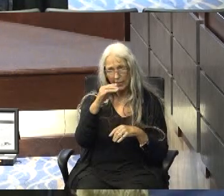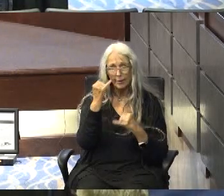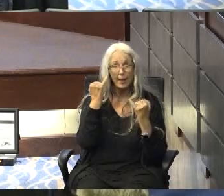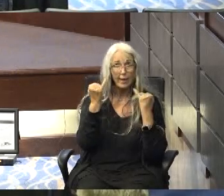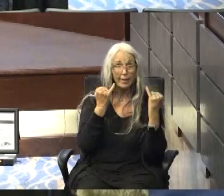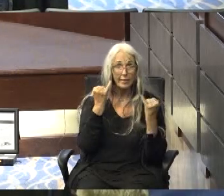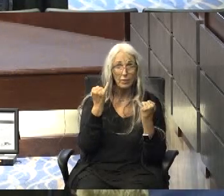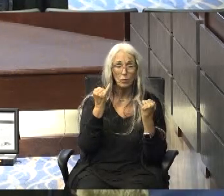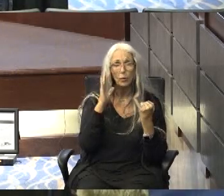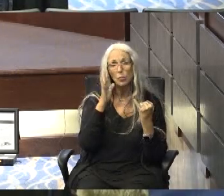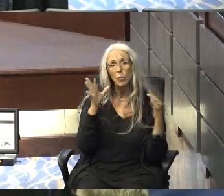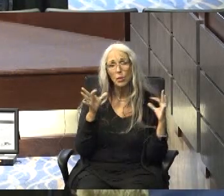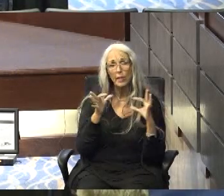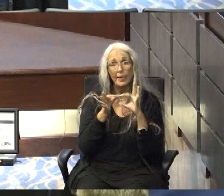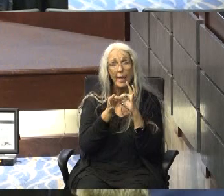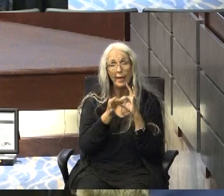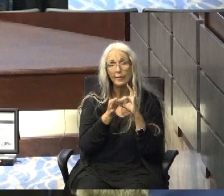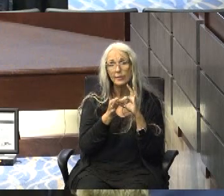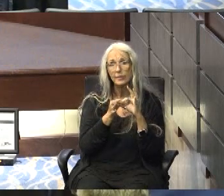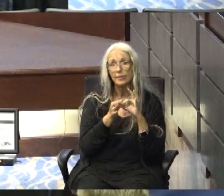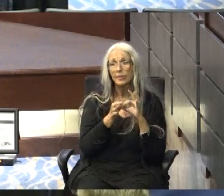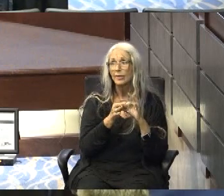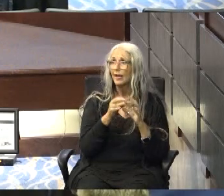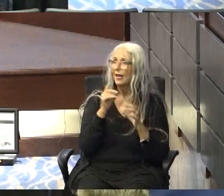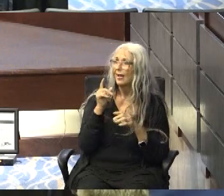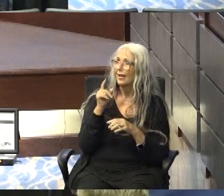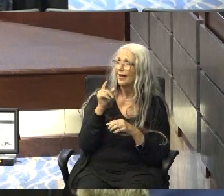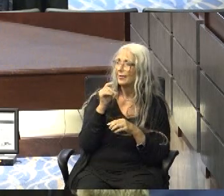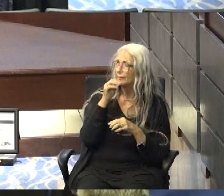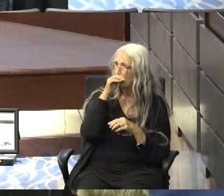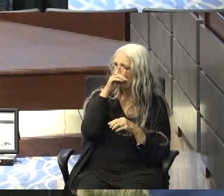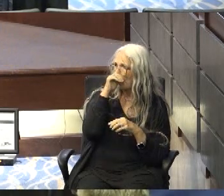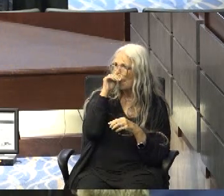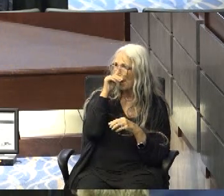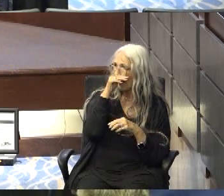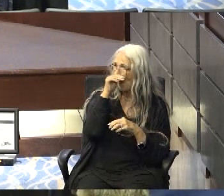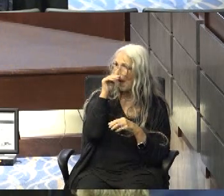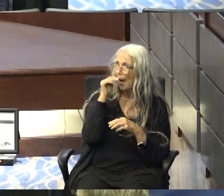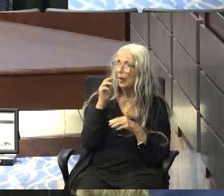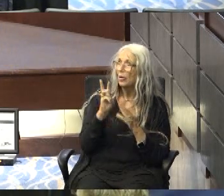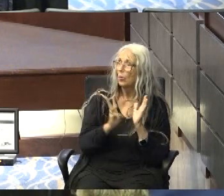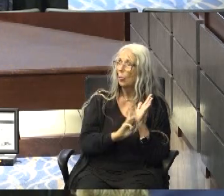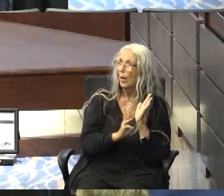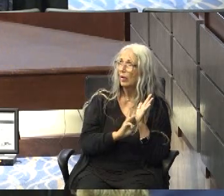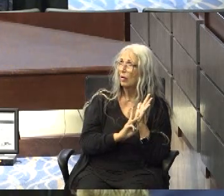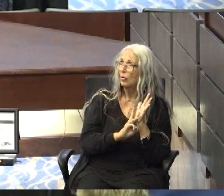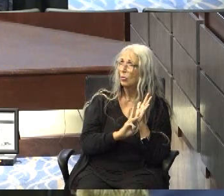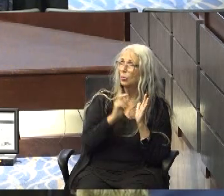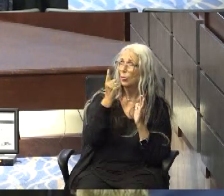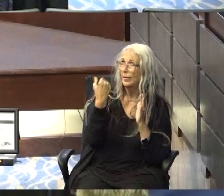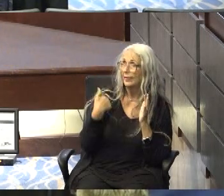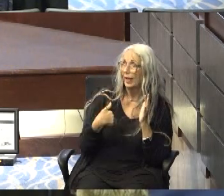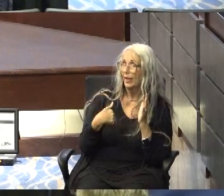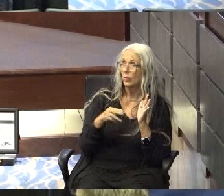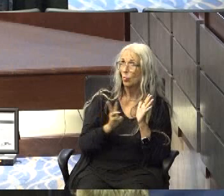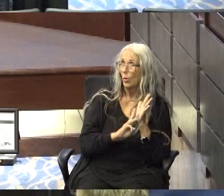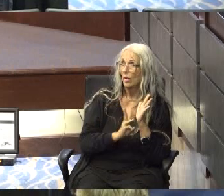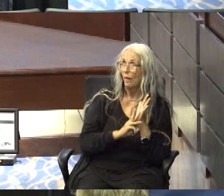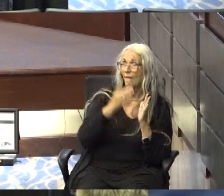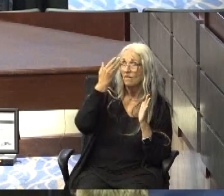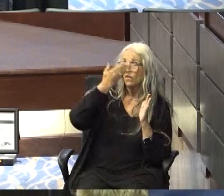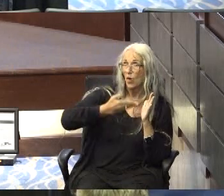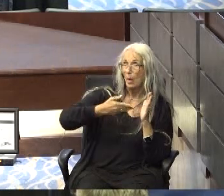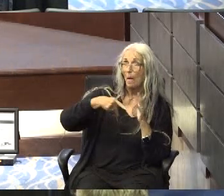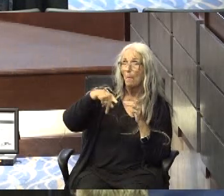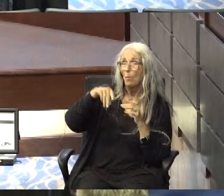we're gonna connect, I see Jeanette in the audience, Waco's front porch. One side of the river, you've got Waco's front porch.